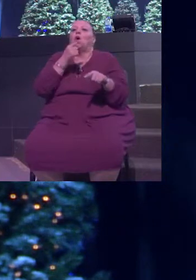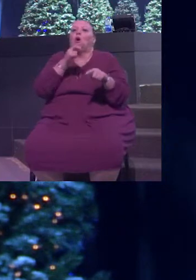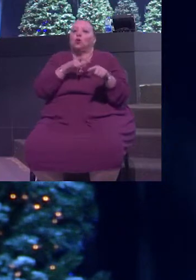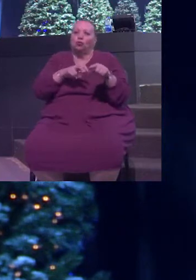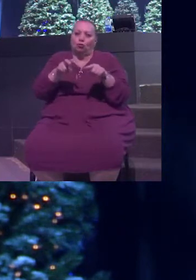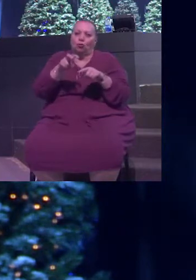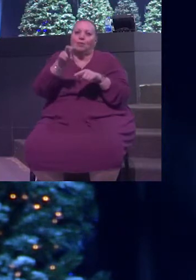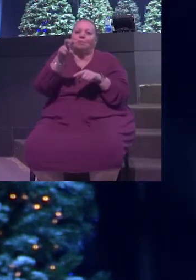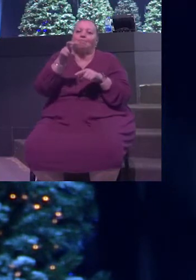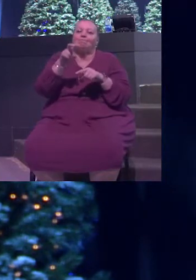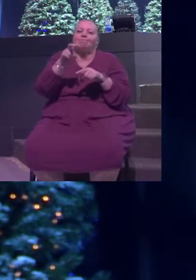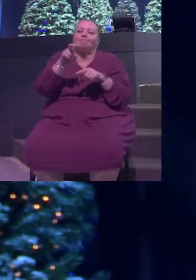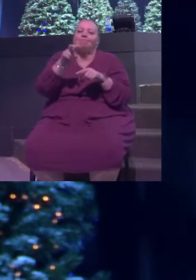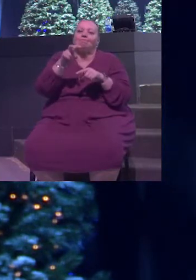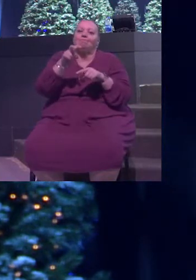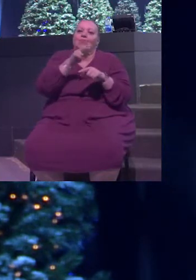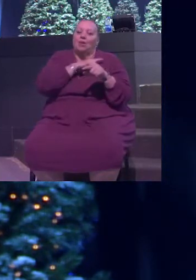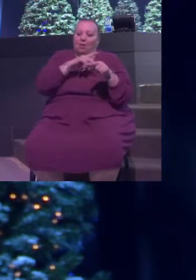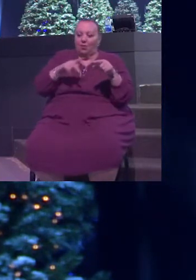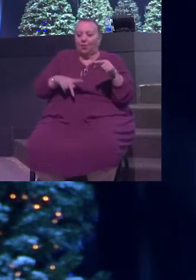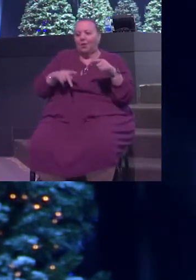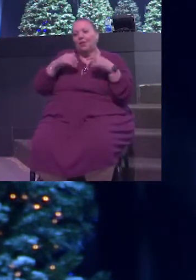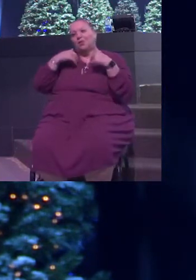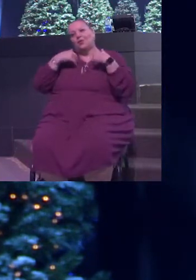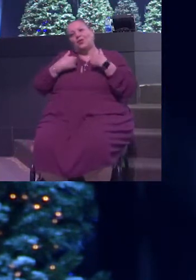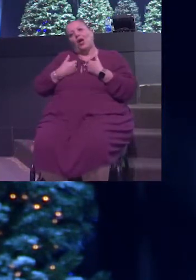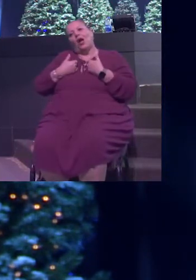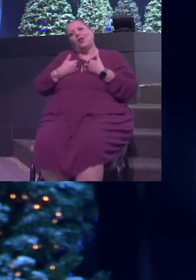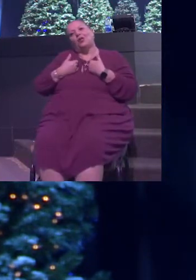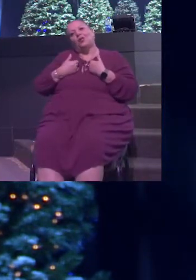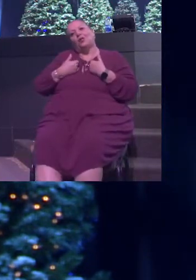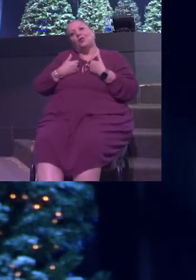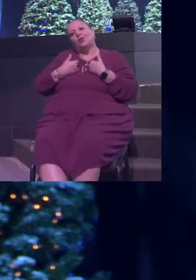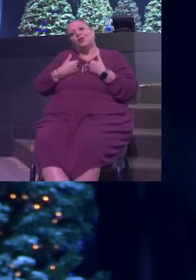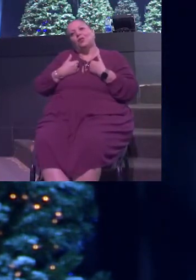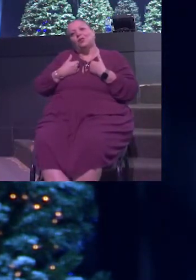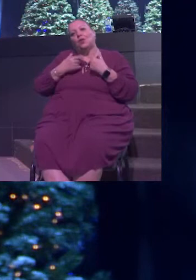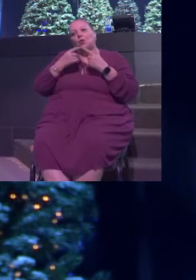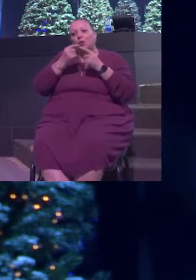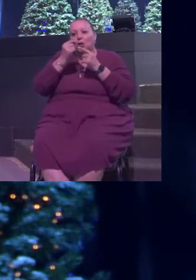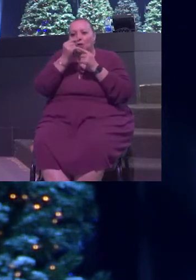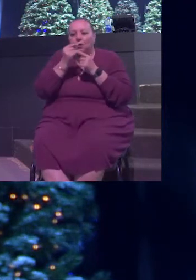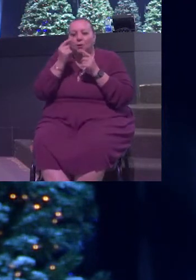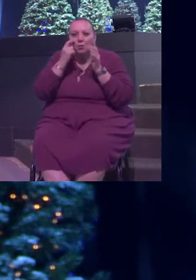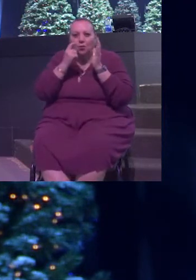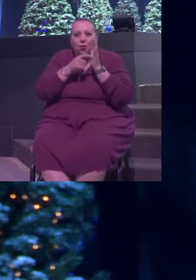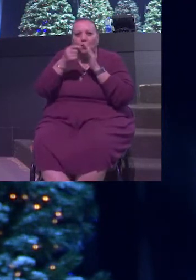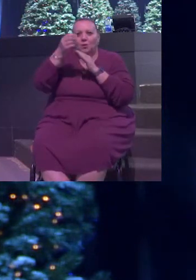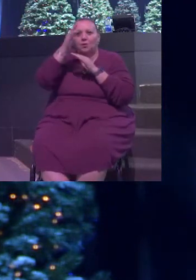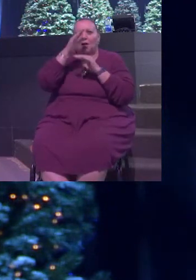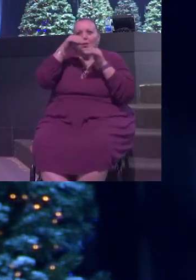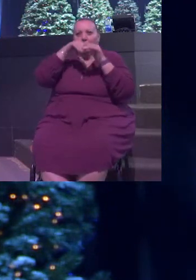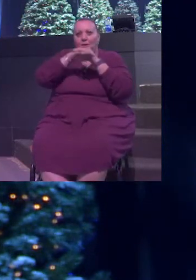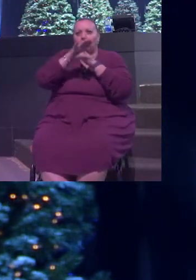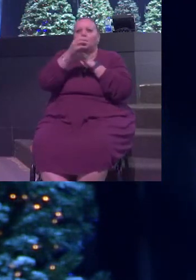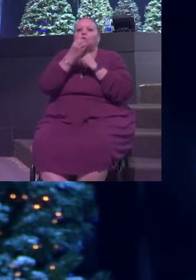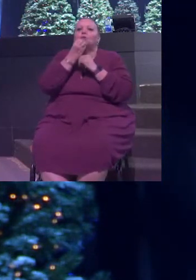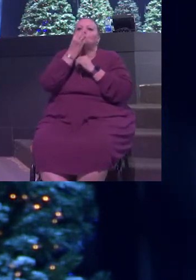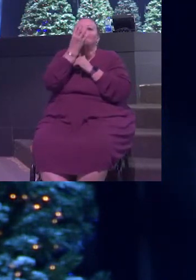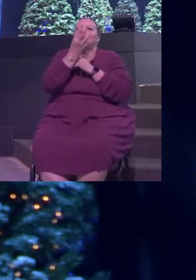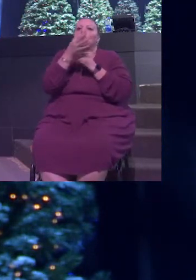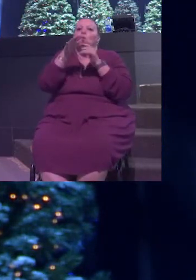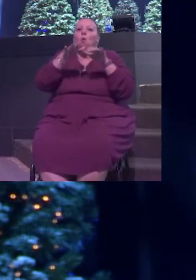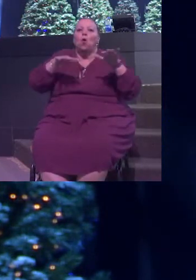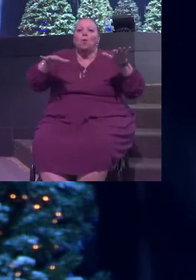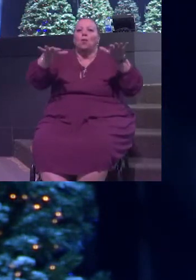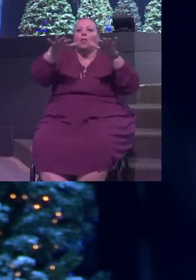journey. The king is tired. And so, with barely a ripple of notice, God stepped into the warm lake of